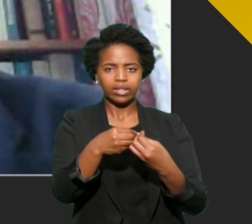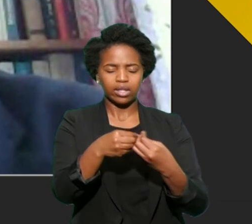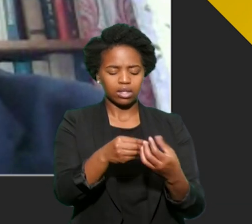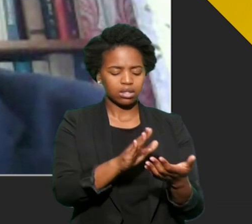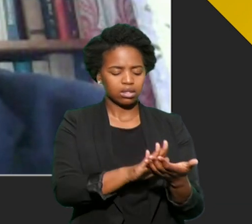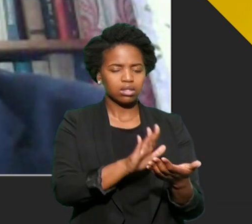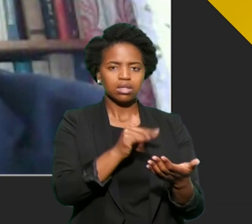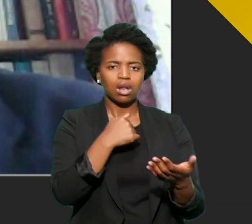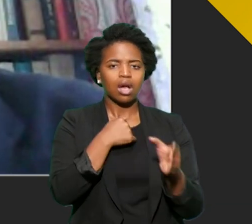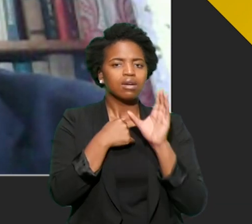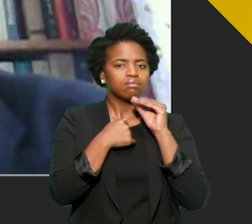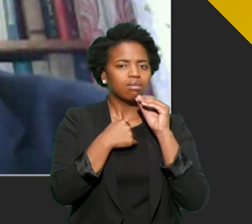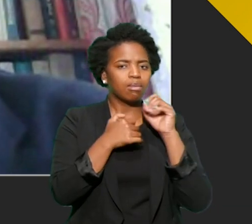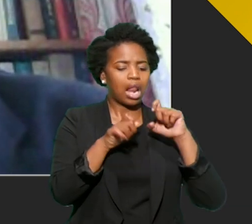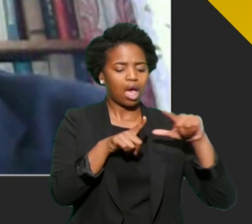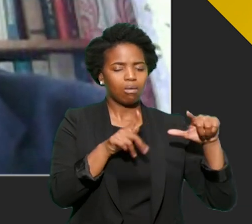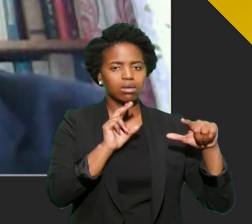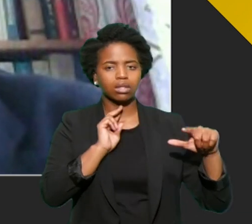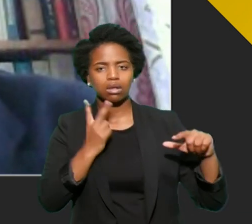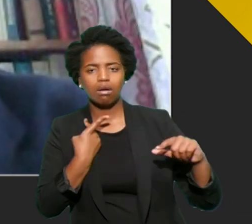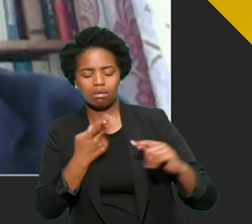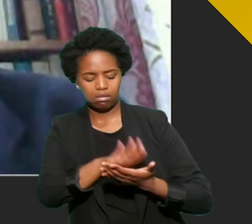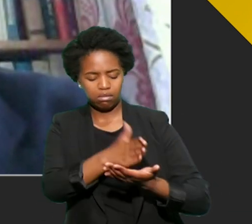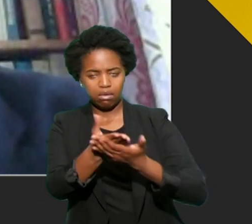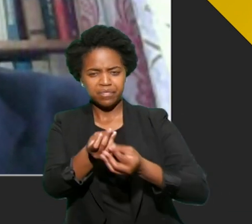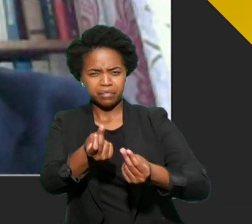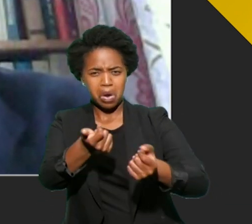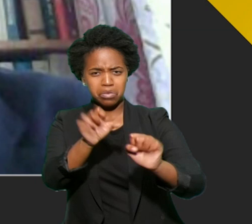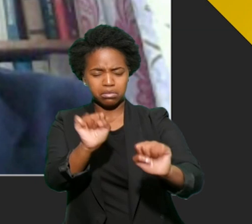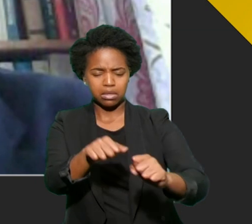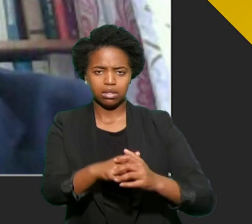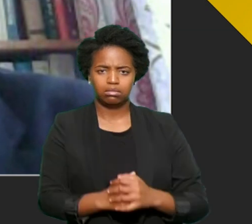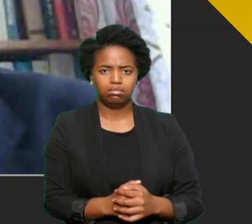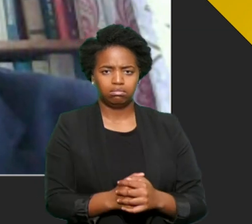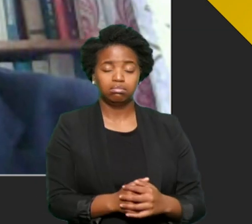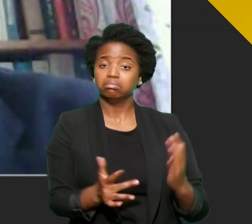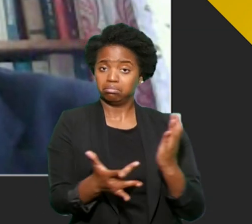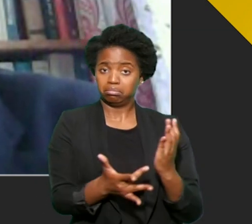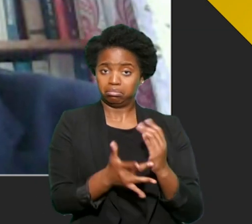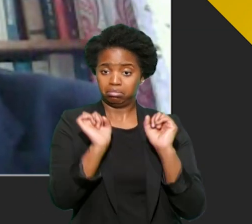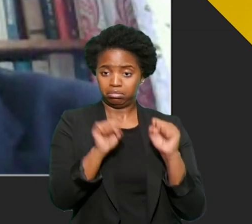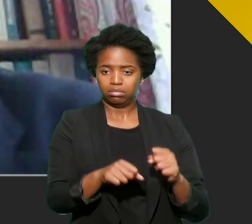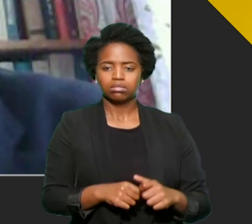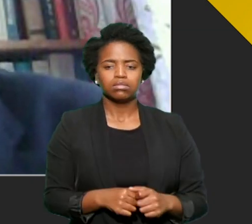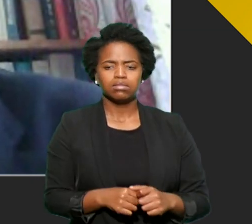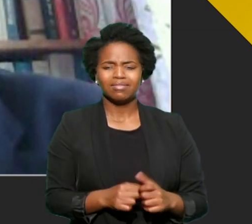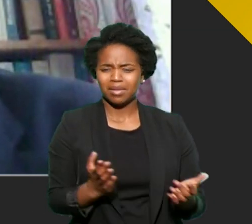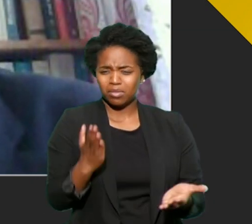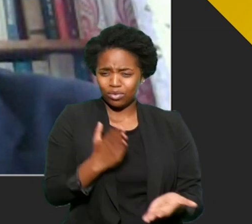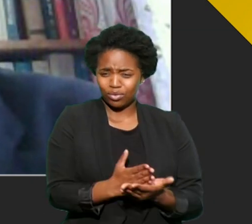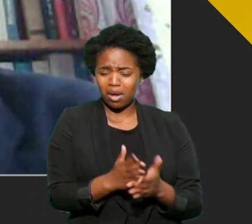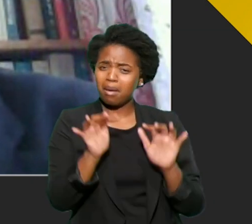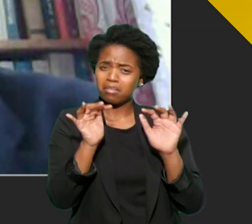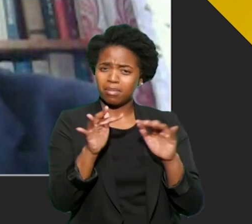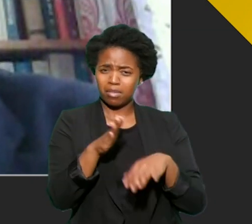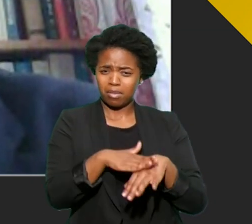faster. Yes. Giving you an advantage. But of course, there is gaming. I'm not sure how many people